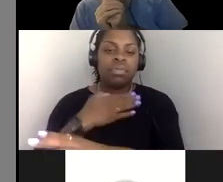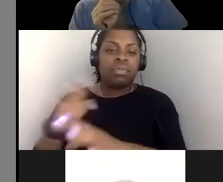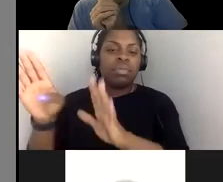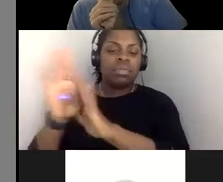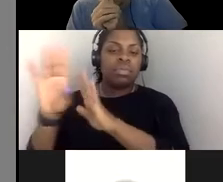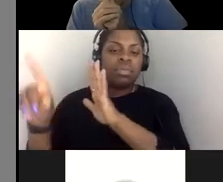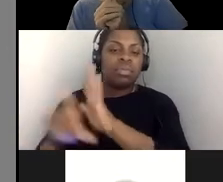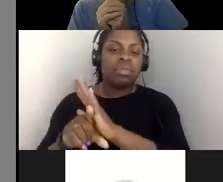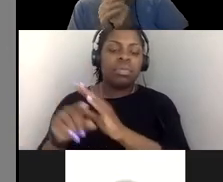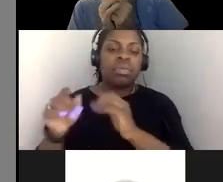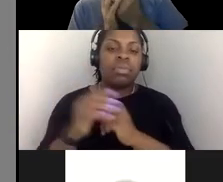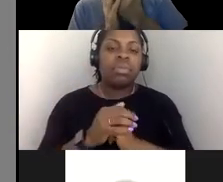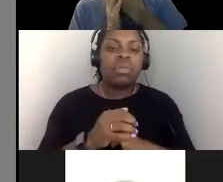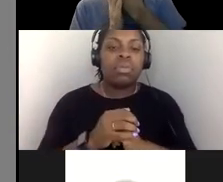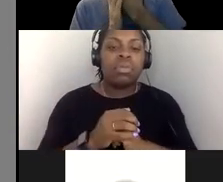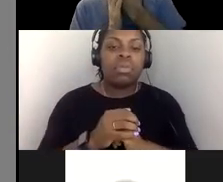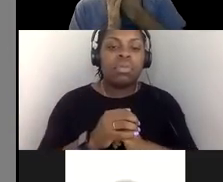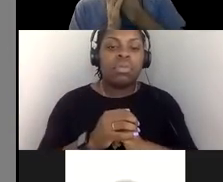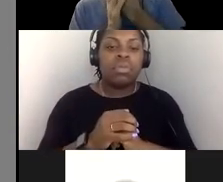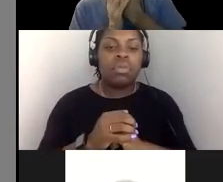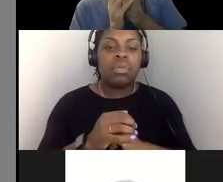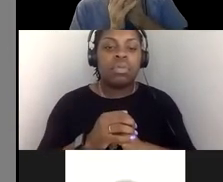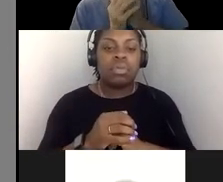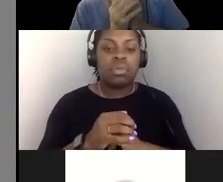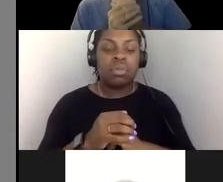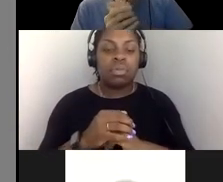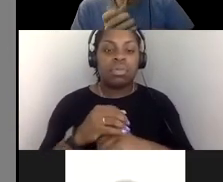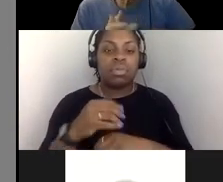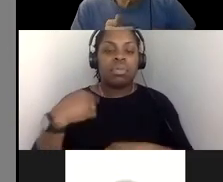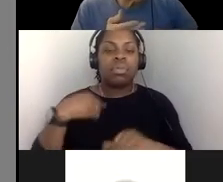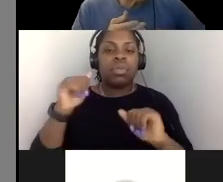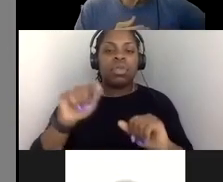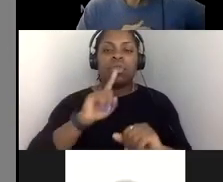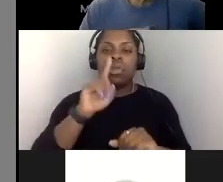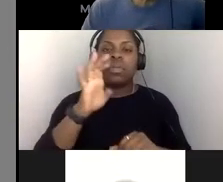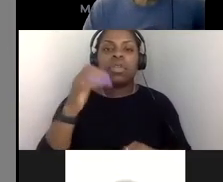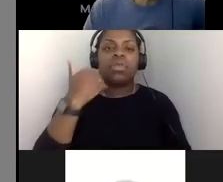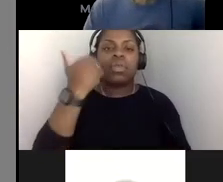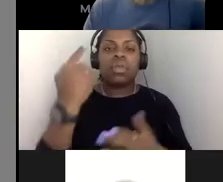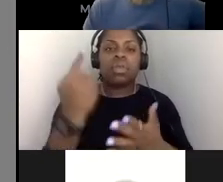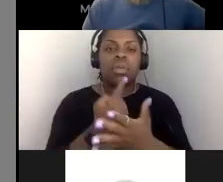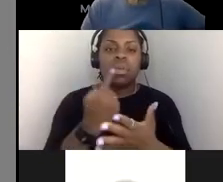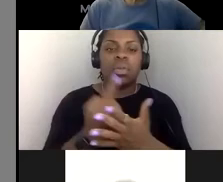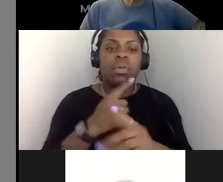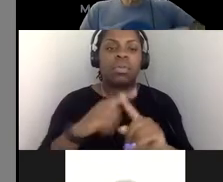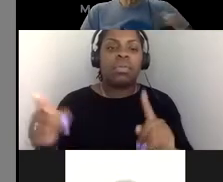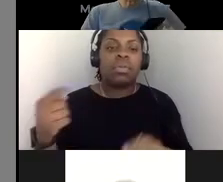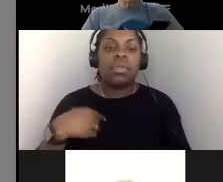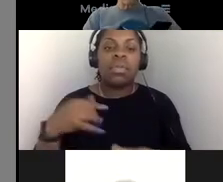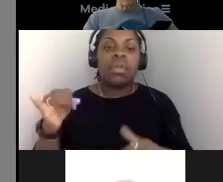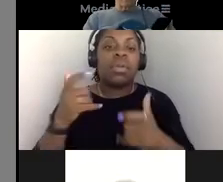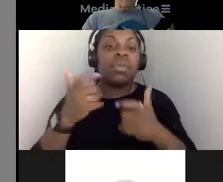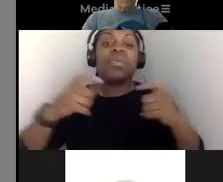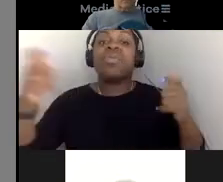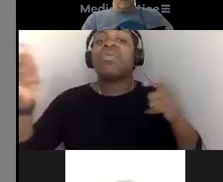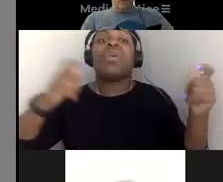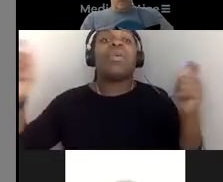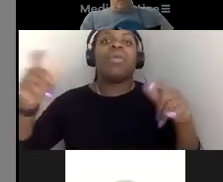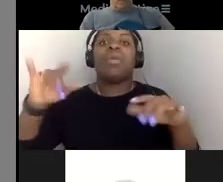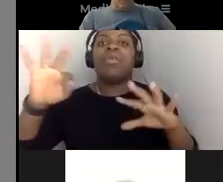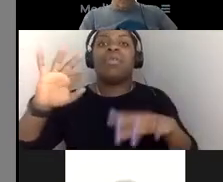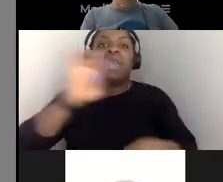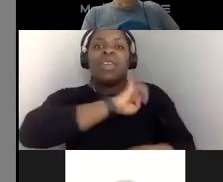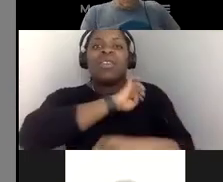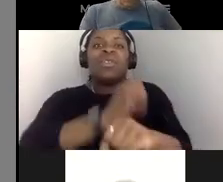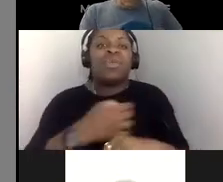years old, and I can be really, really shy sometimes, but I am like a big ball of energy. Like, I'm